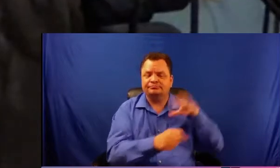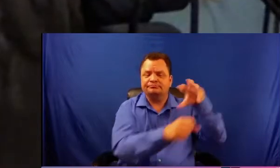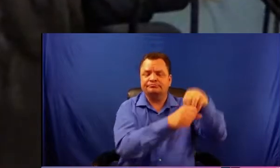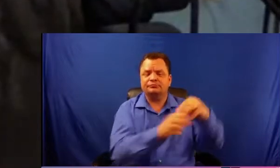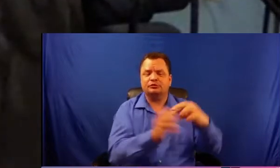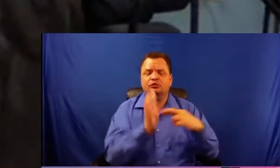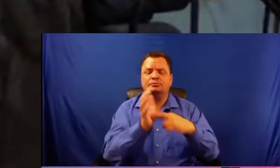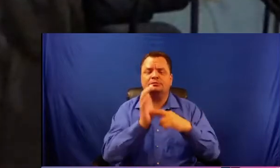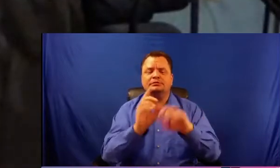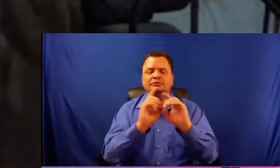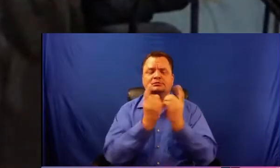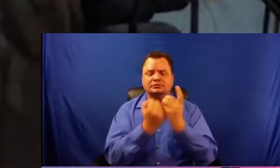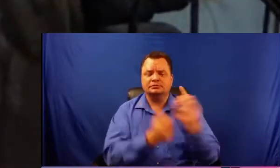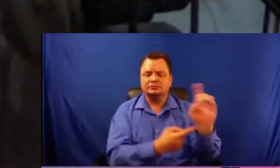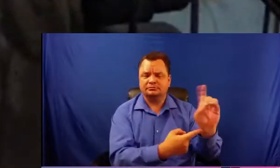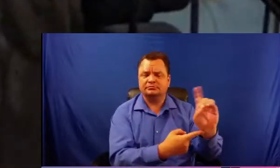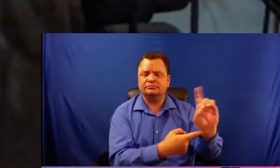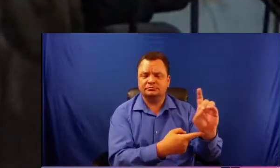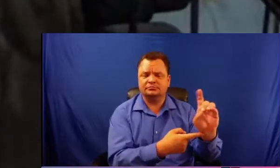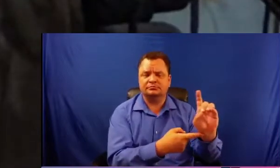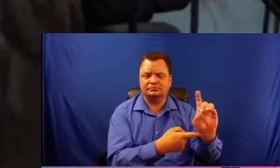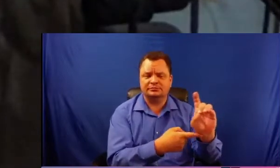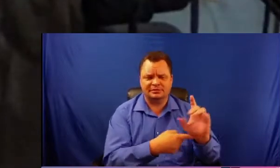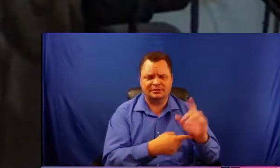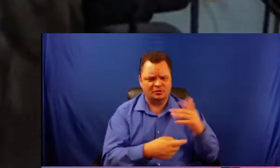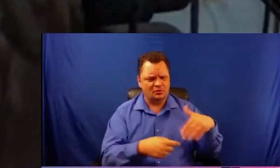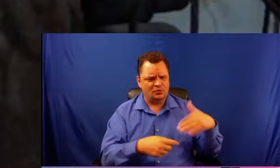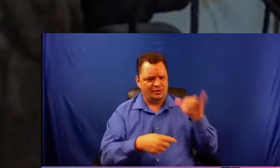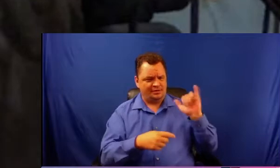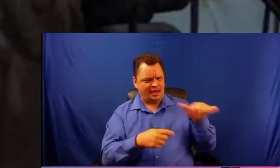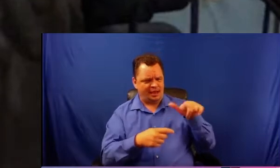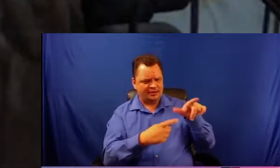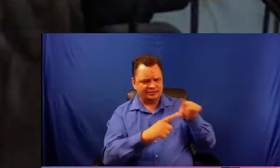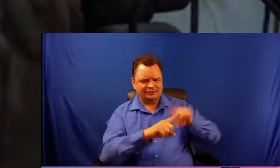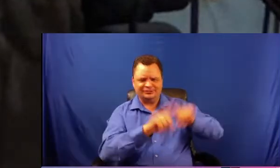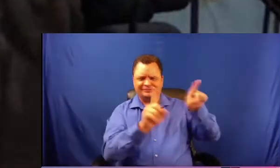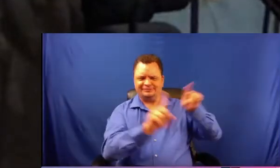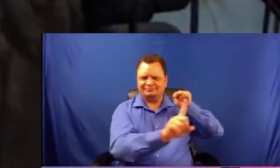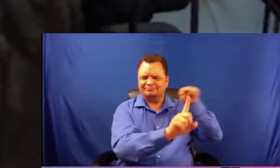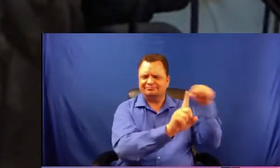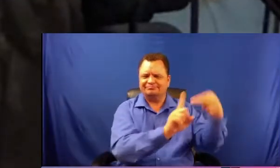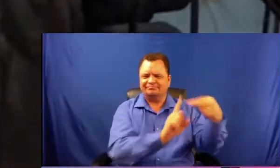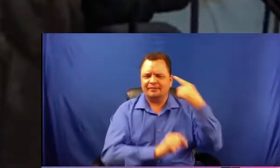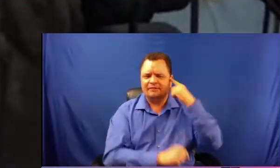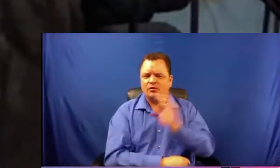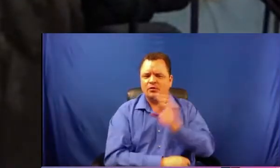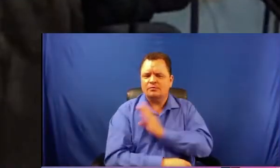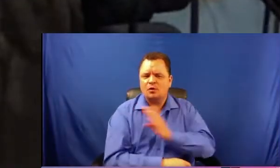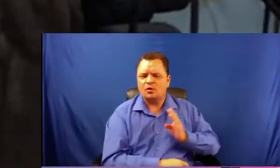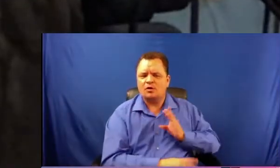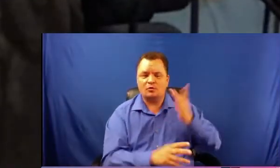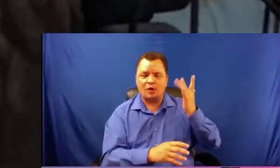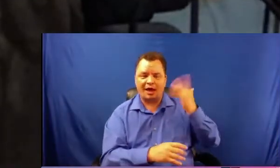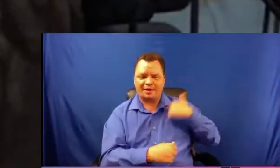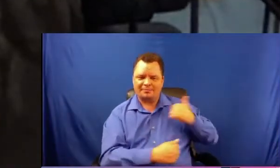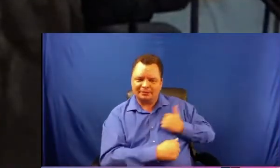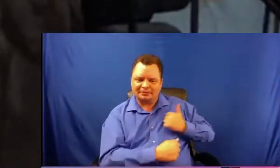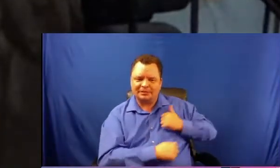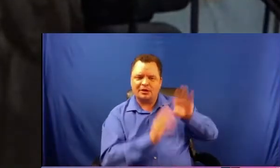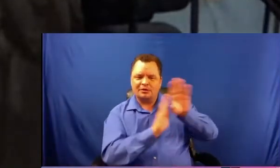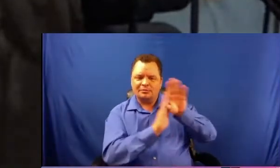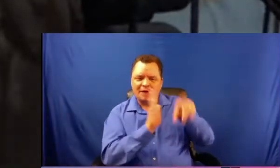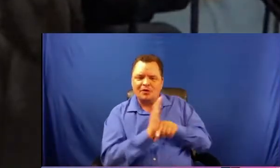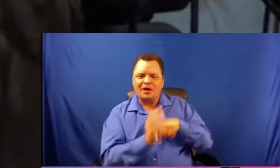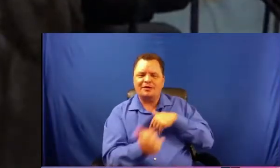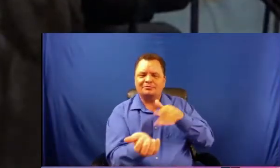some of the kind of a unique perspective to the board, that background. And as a PA, I was also